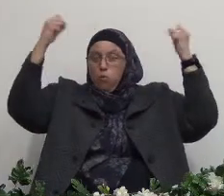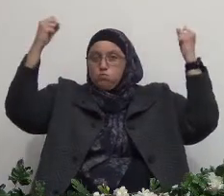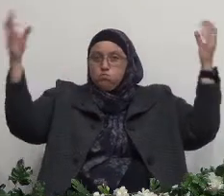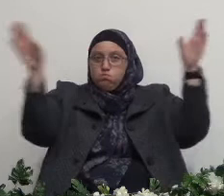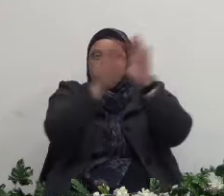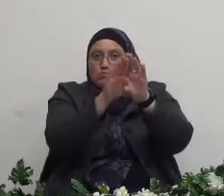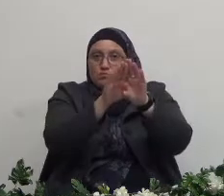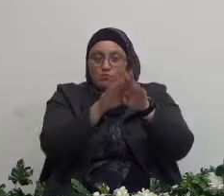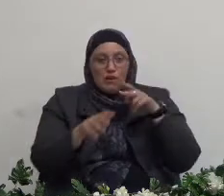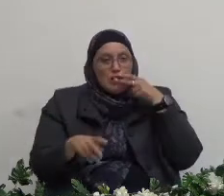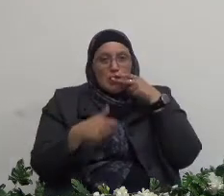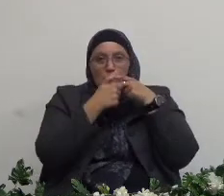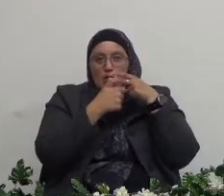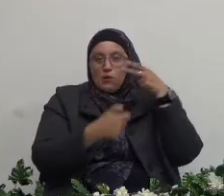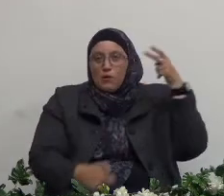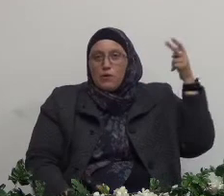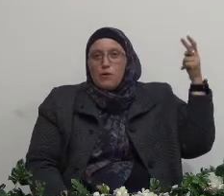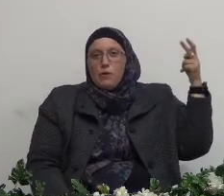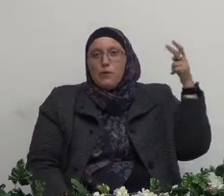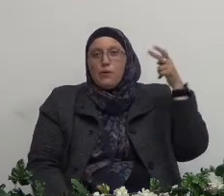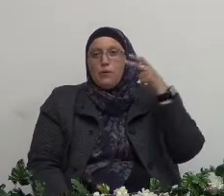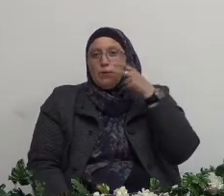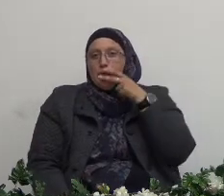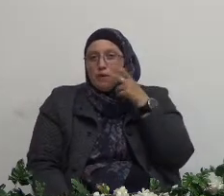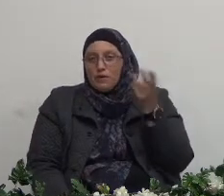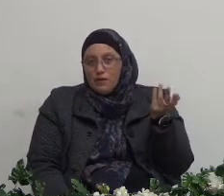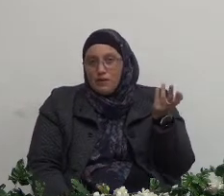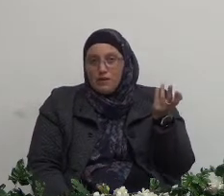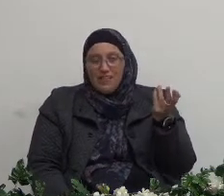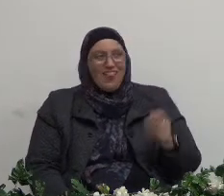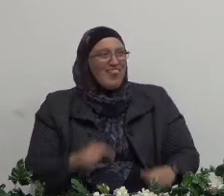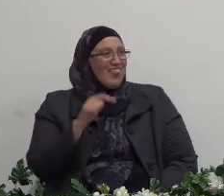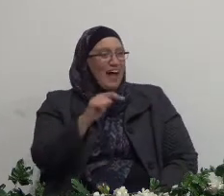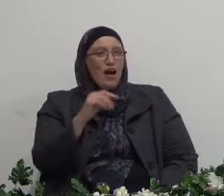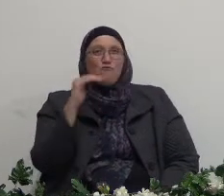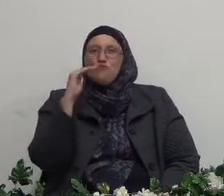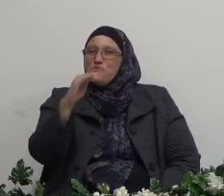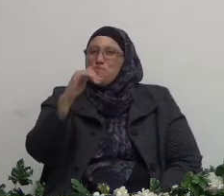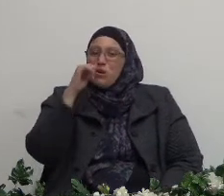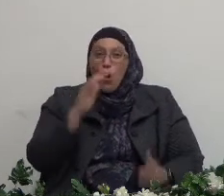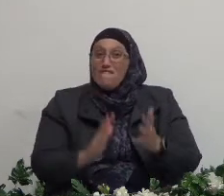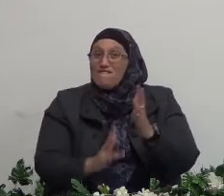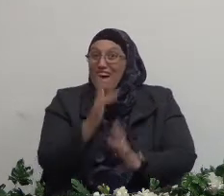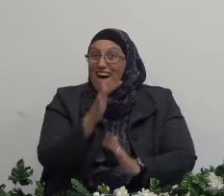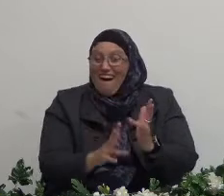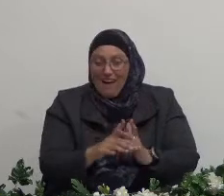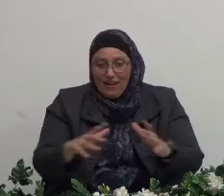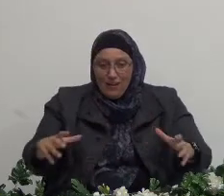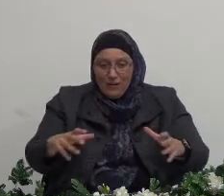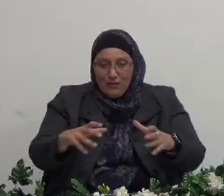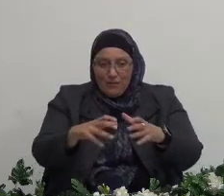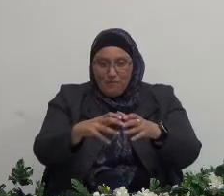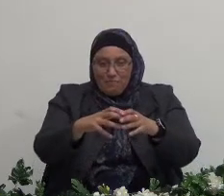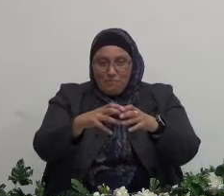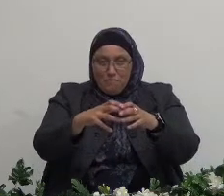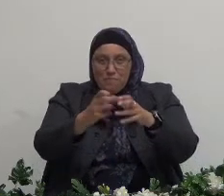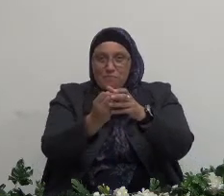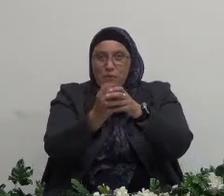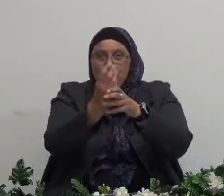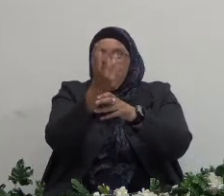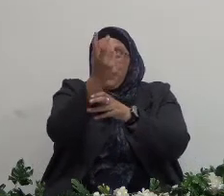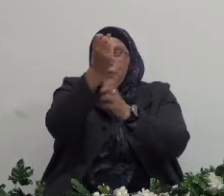it's like, it's like a chimney, it's a quadrangle fire room. They enter in this